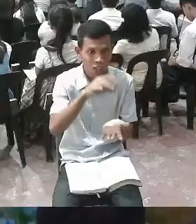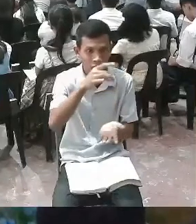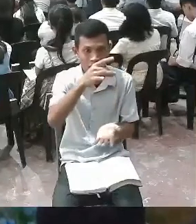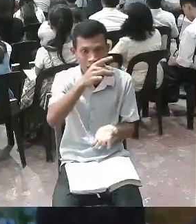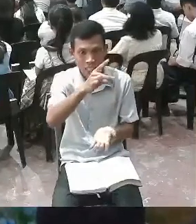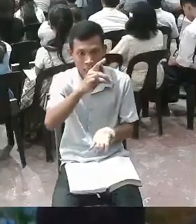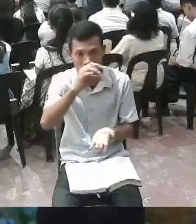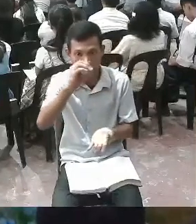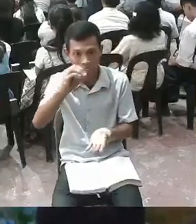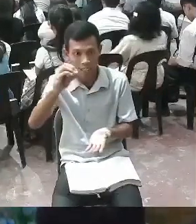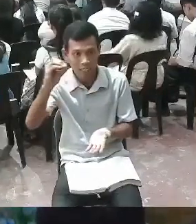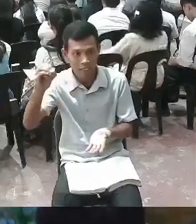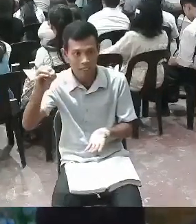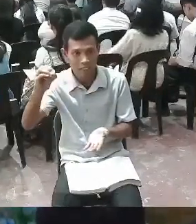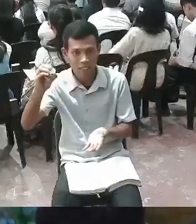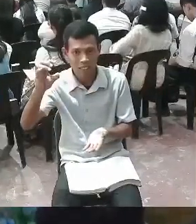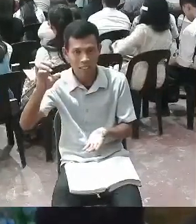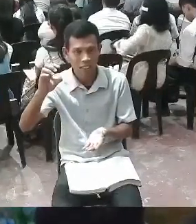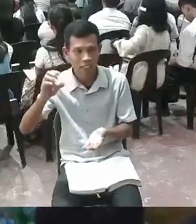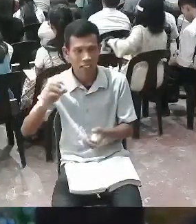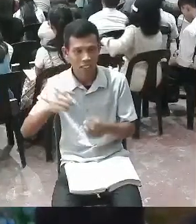90,890 sins.